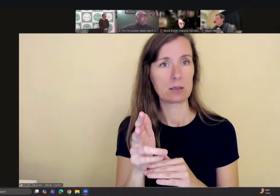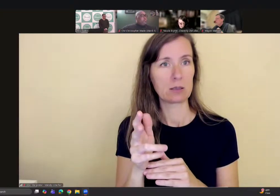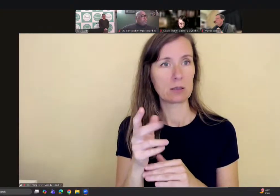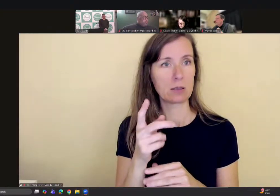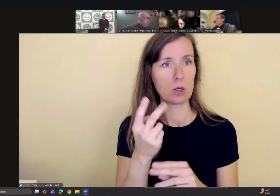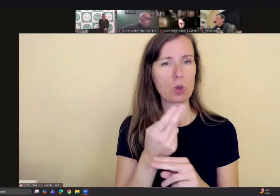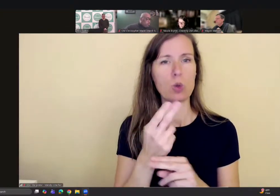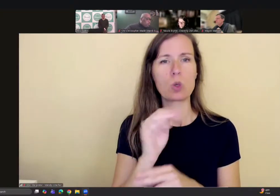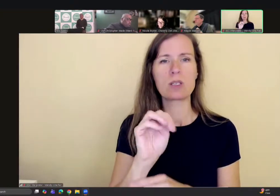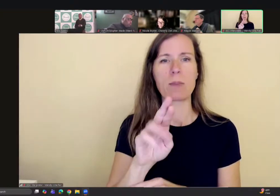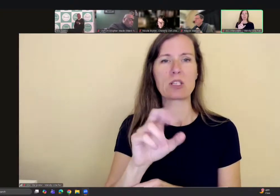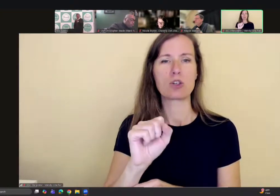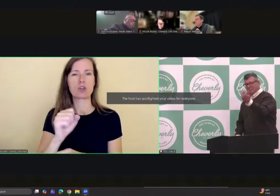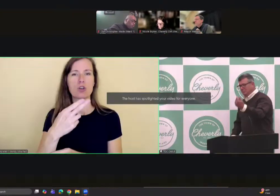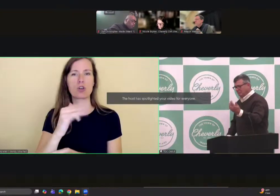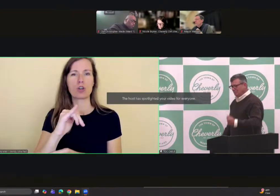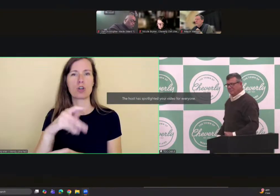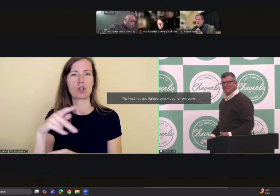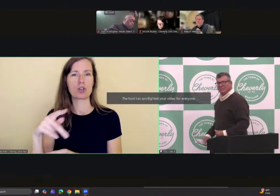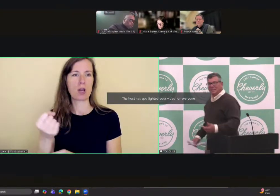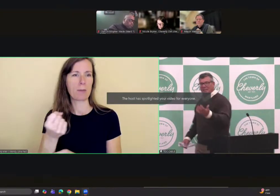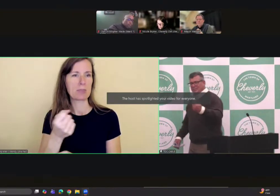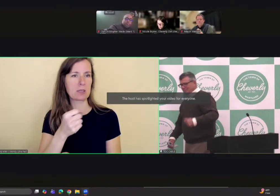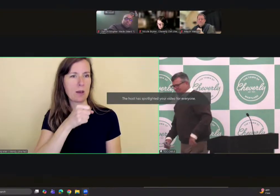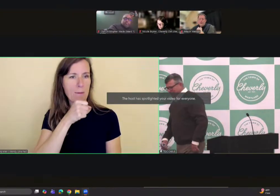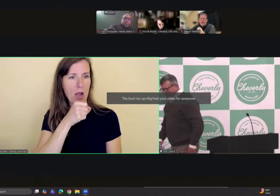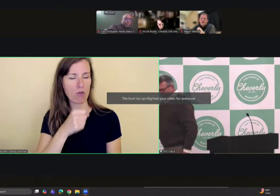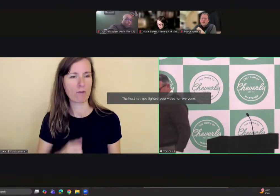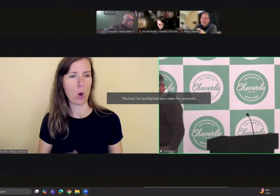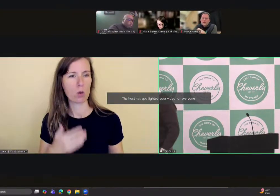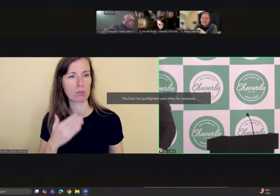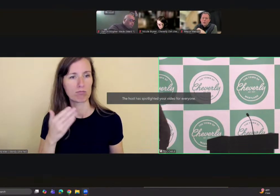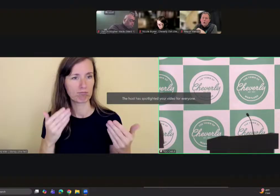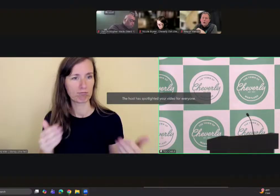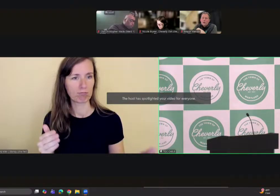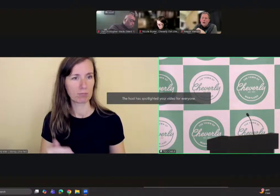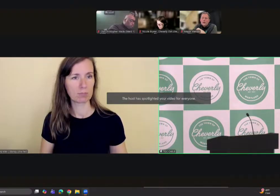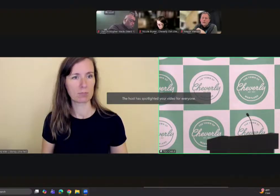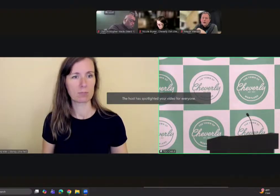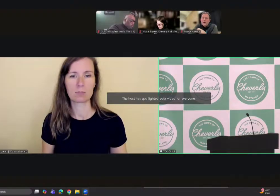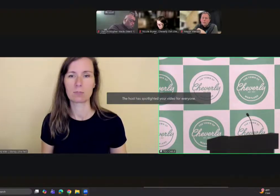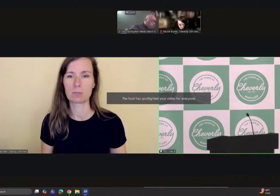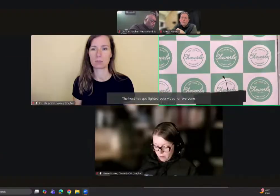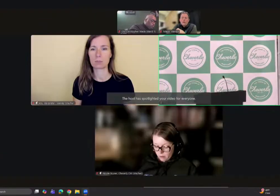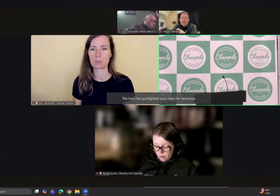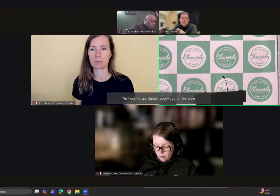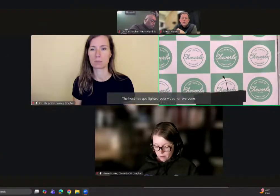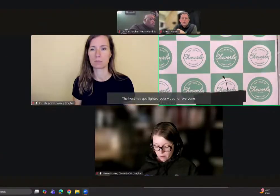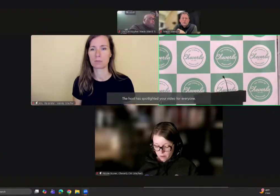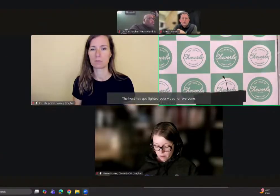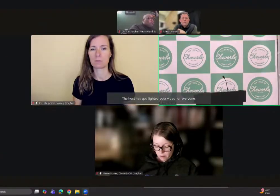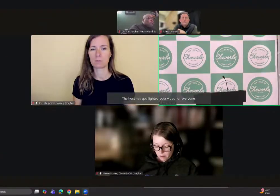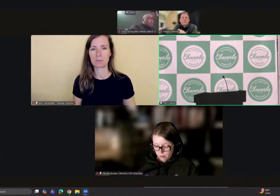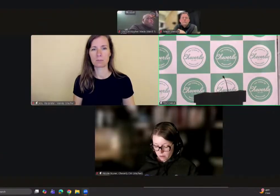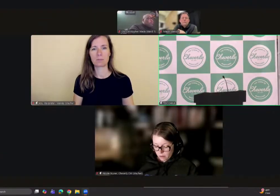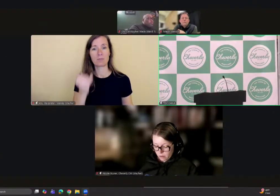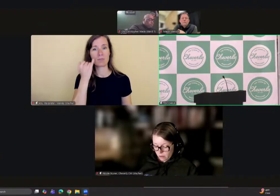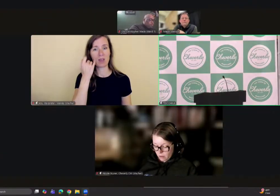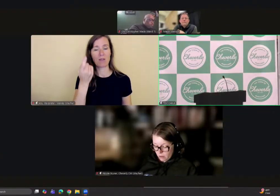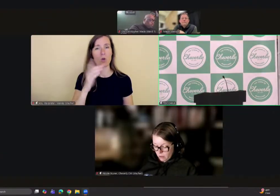microphone. Please go ahead. And if you're online, we will find you.